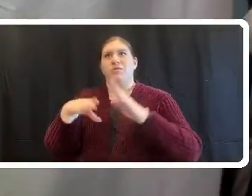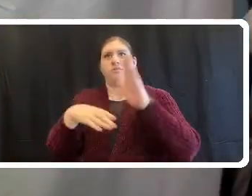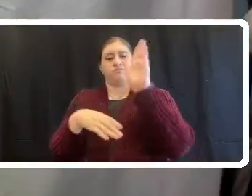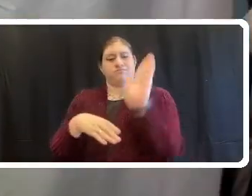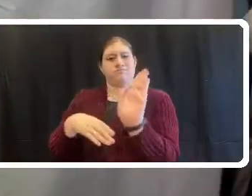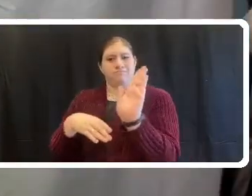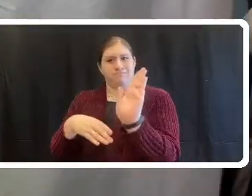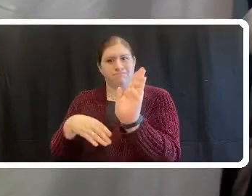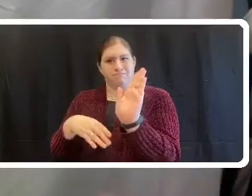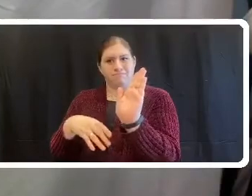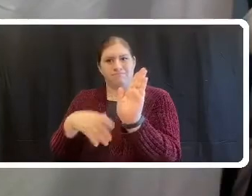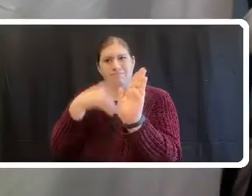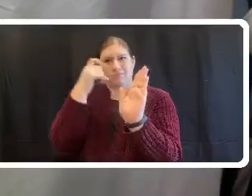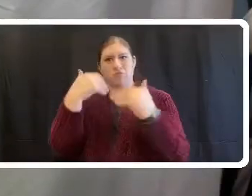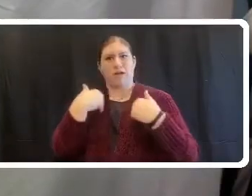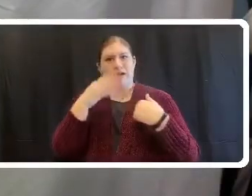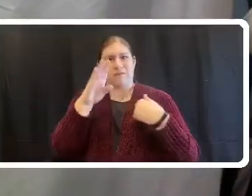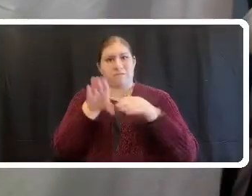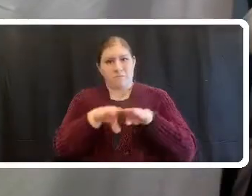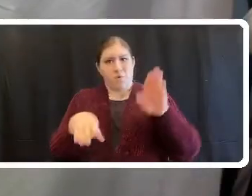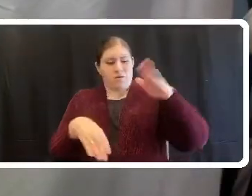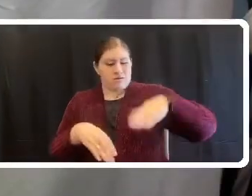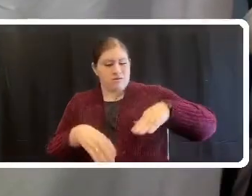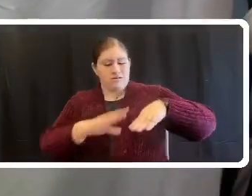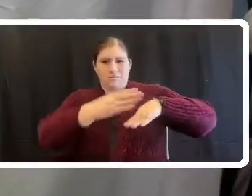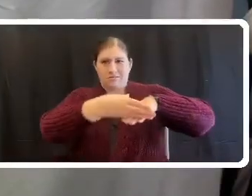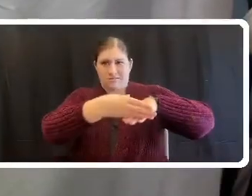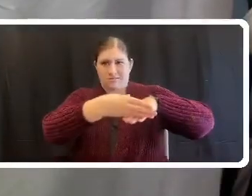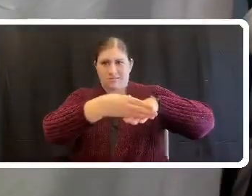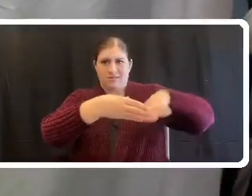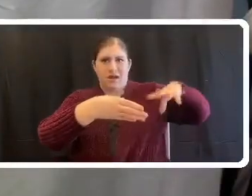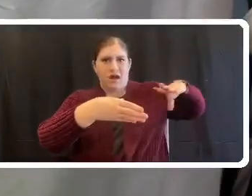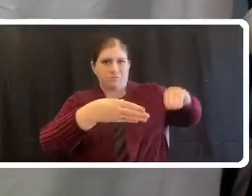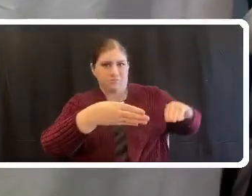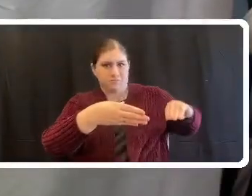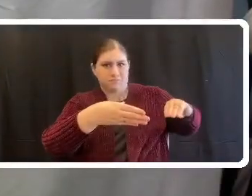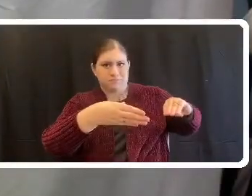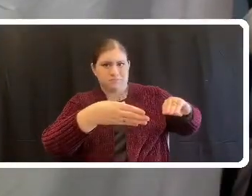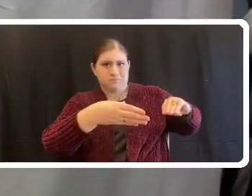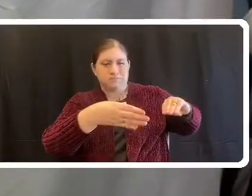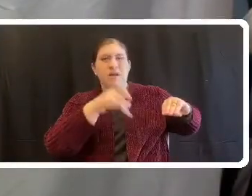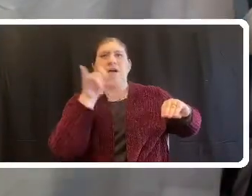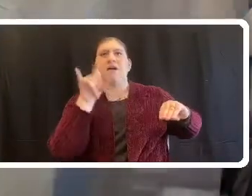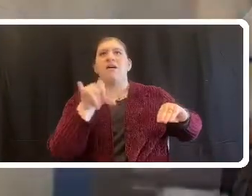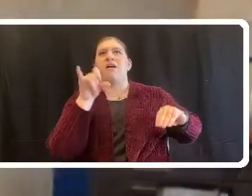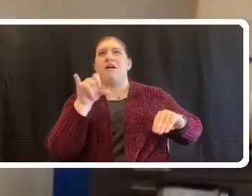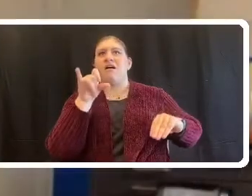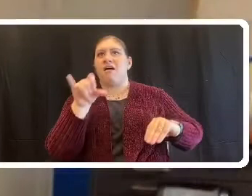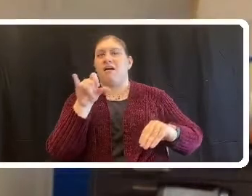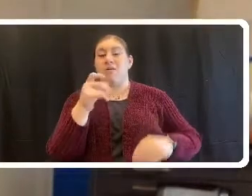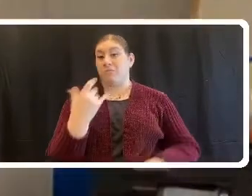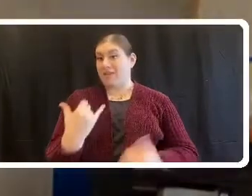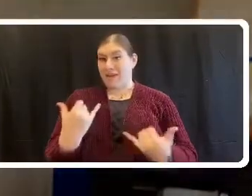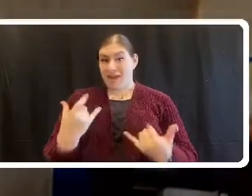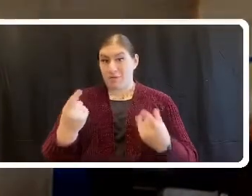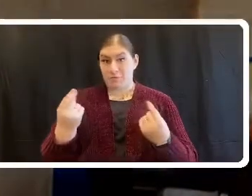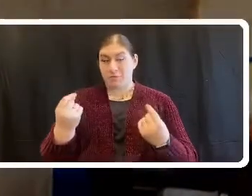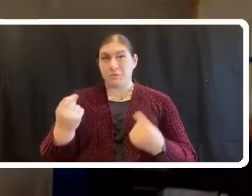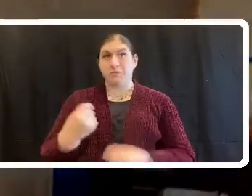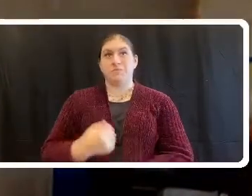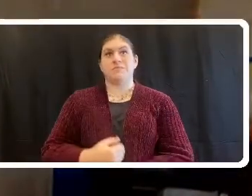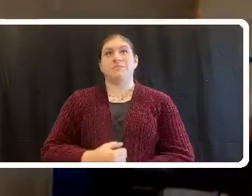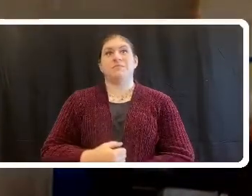standing up, but you've got the board laying down, and so then you put the painting. Oh, very So clever. then